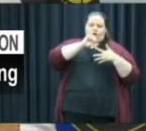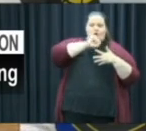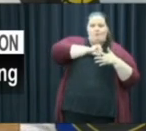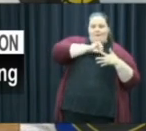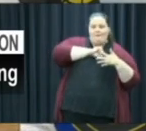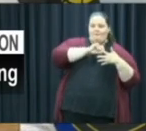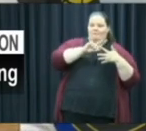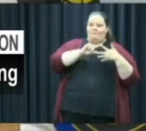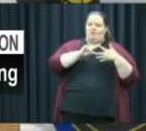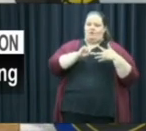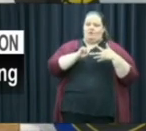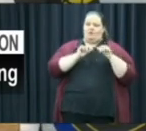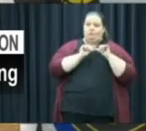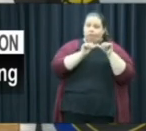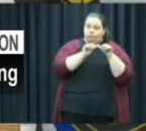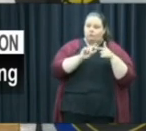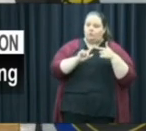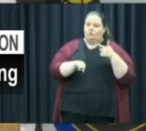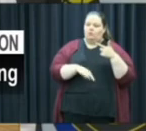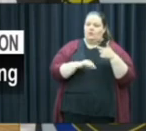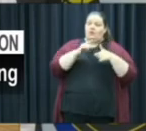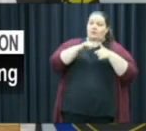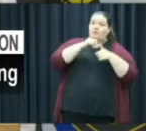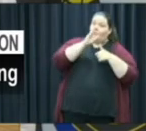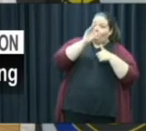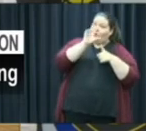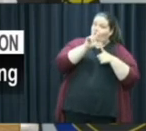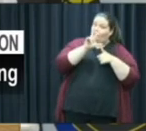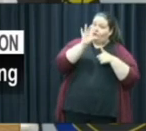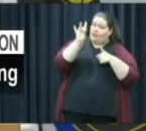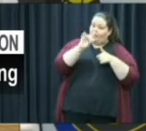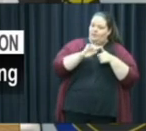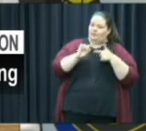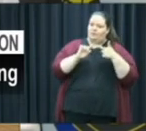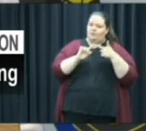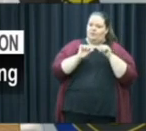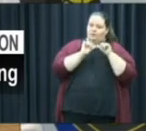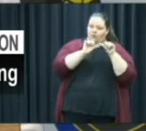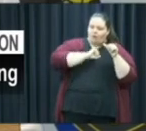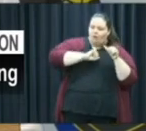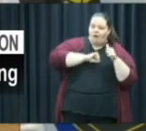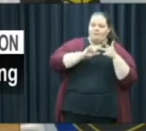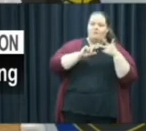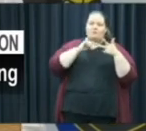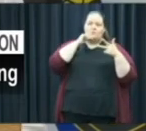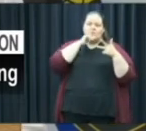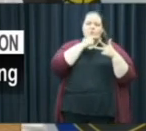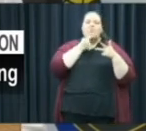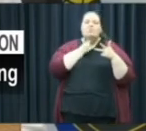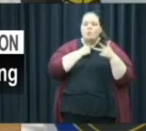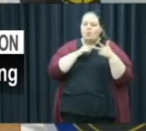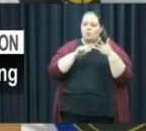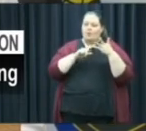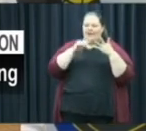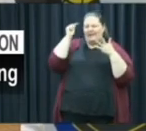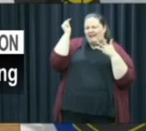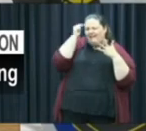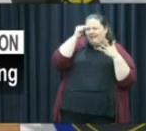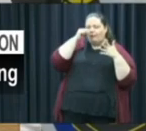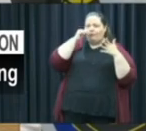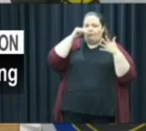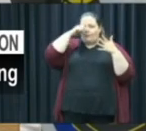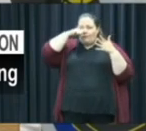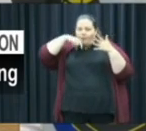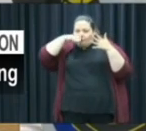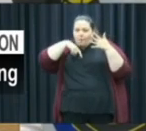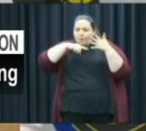symptoms, fever above 39 degrees Celsius, persistent cough, sore throat, headache, and runny nose. It is really, really important for people to